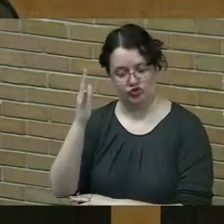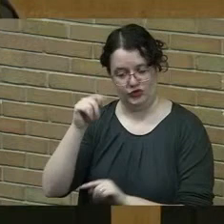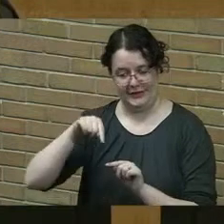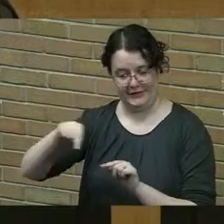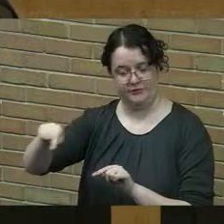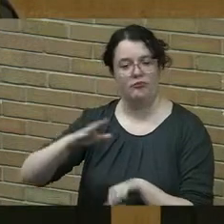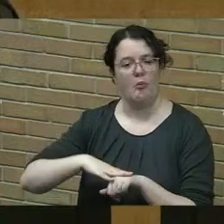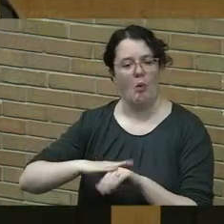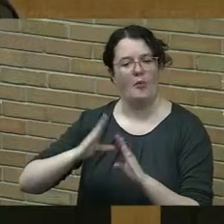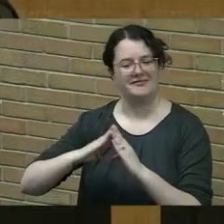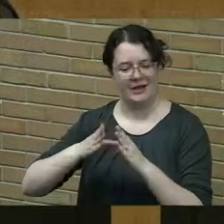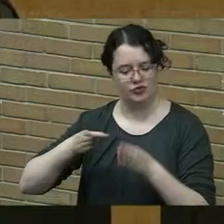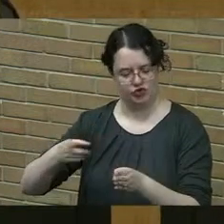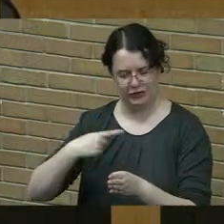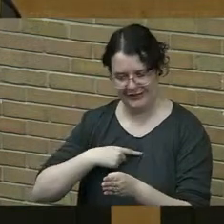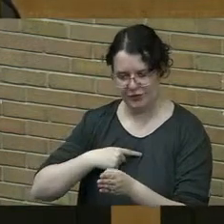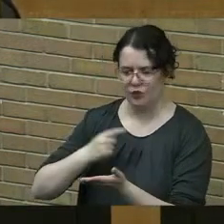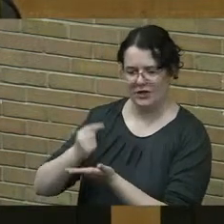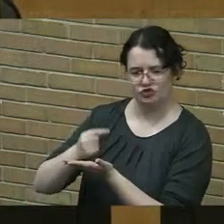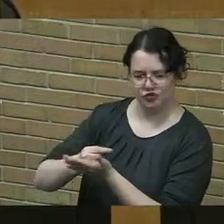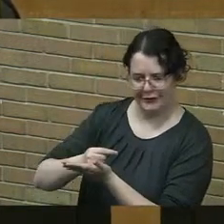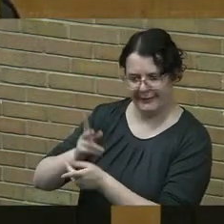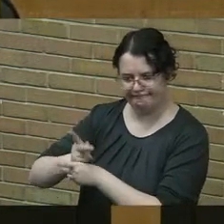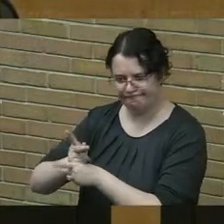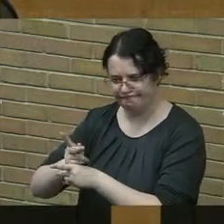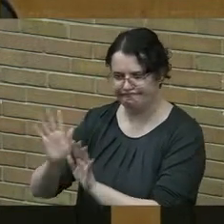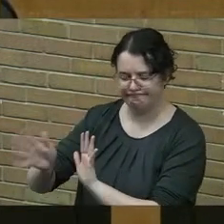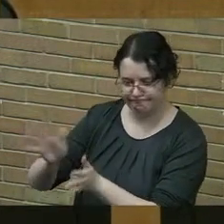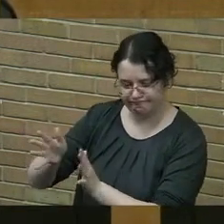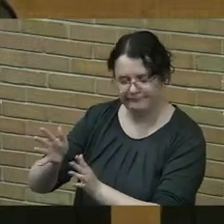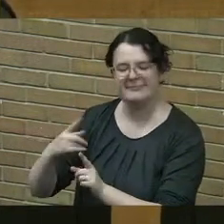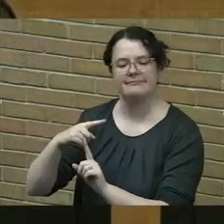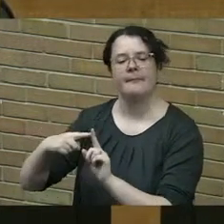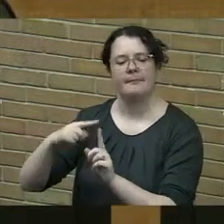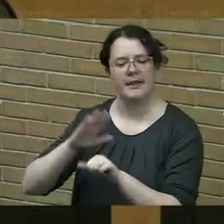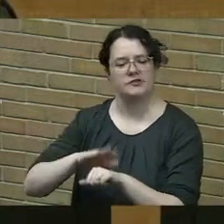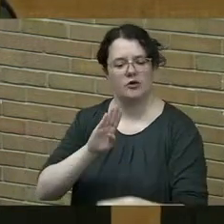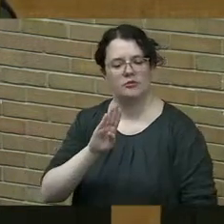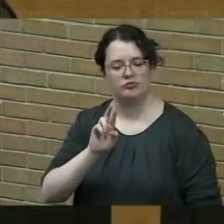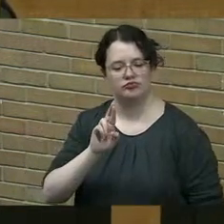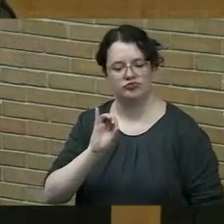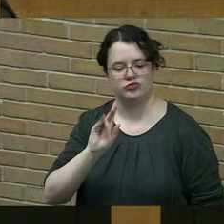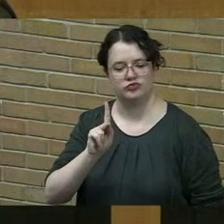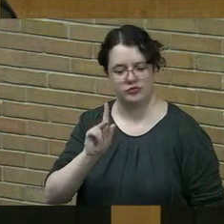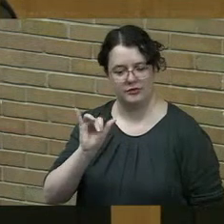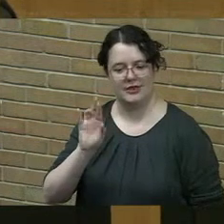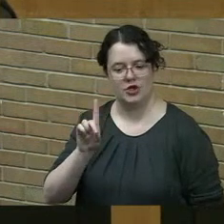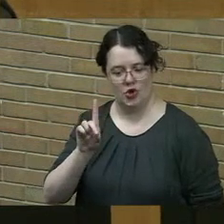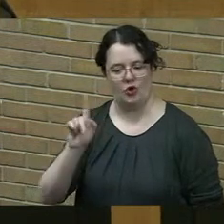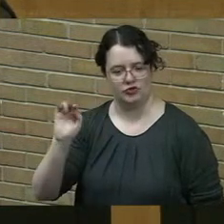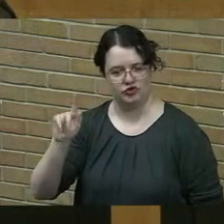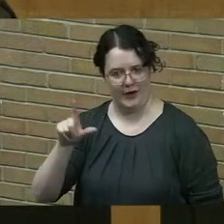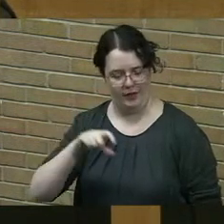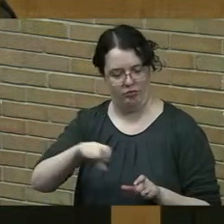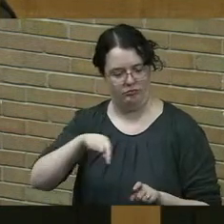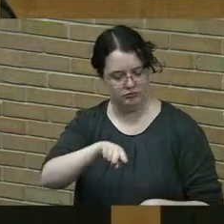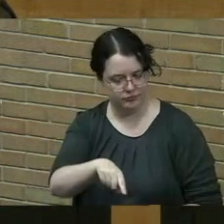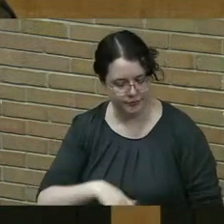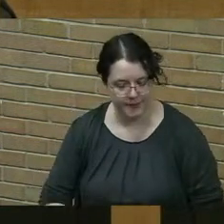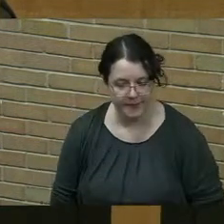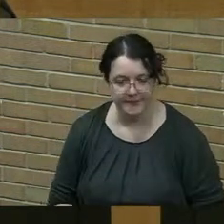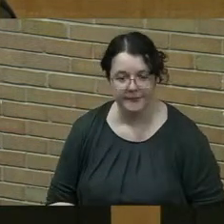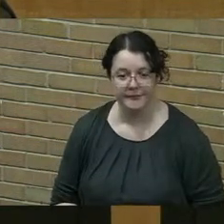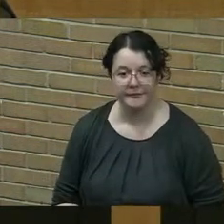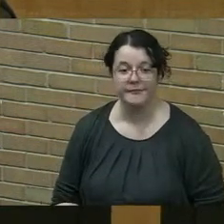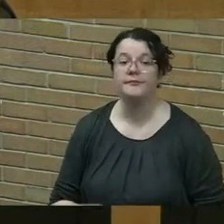town streets as well as along the Brickyard Trail. And the